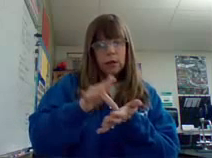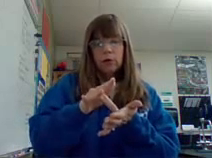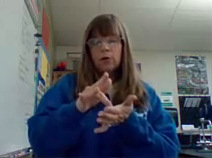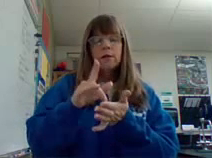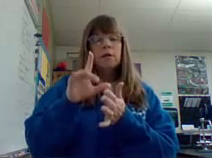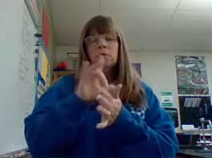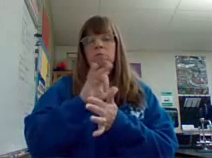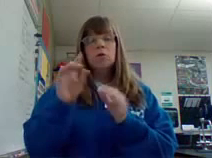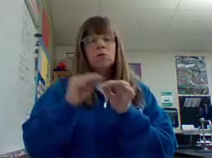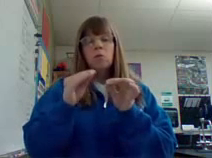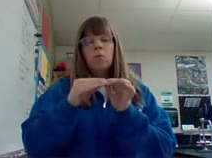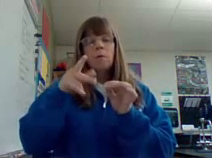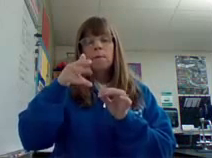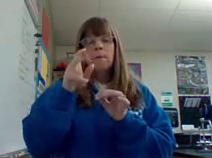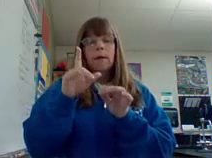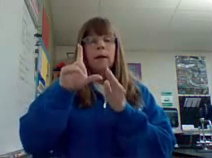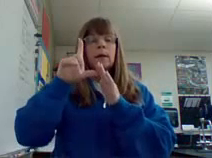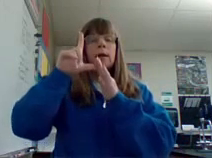all.